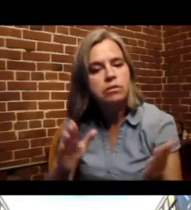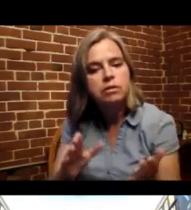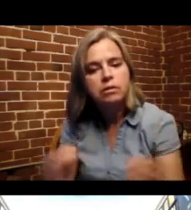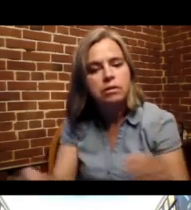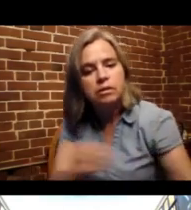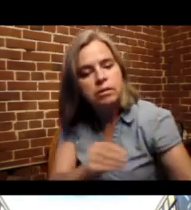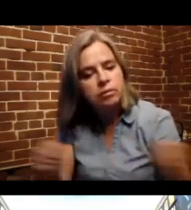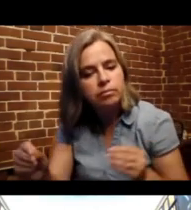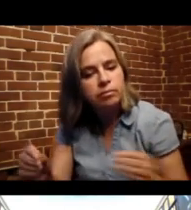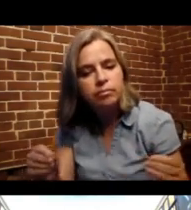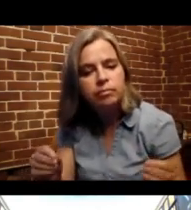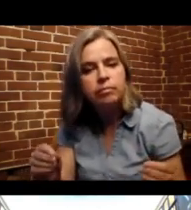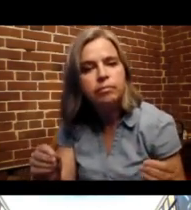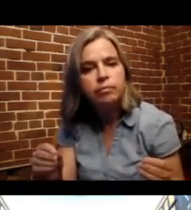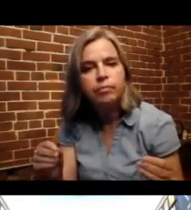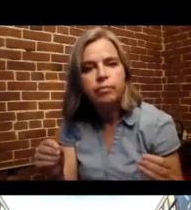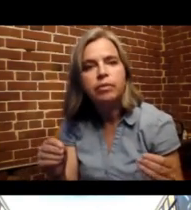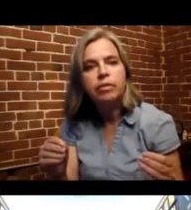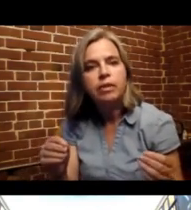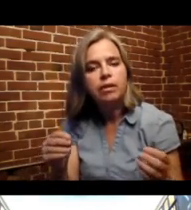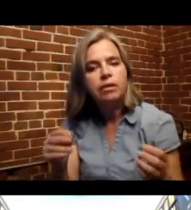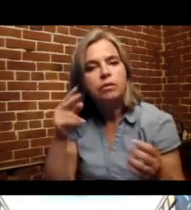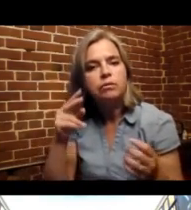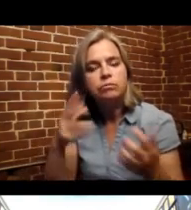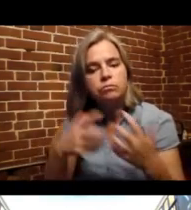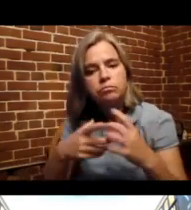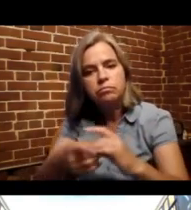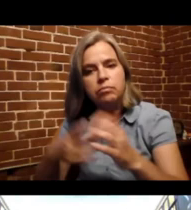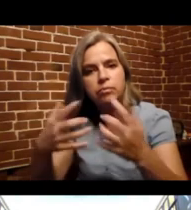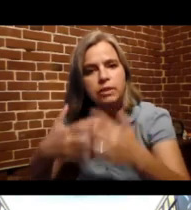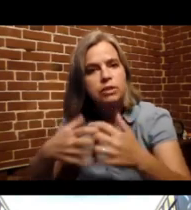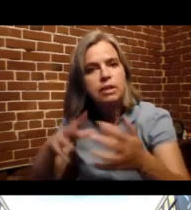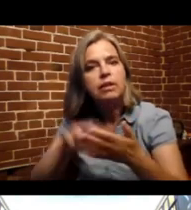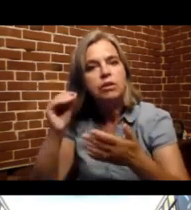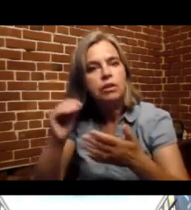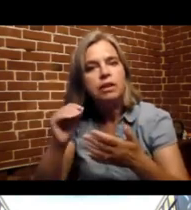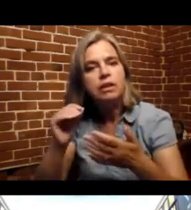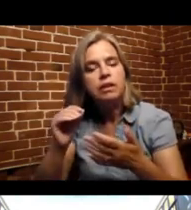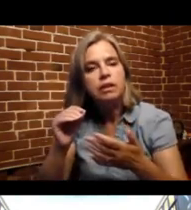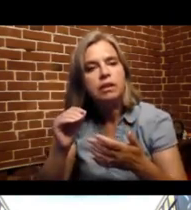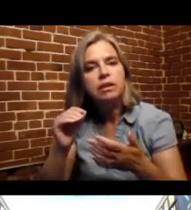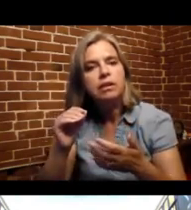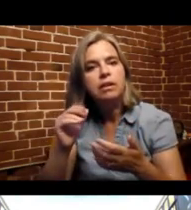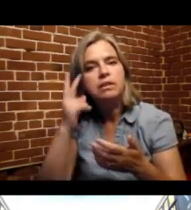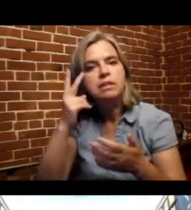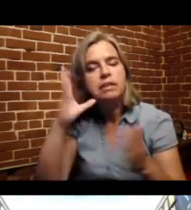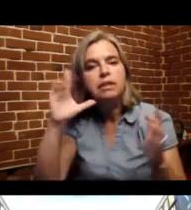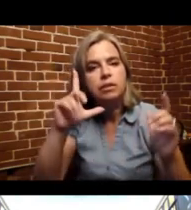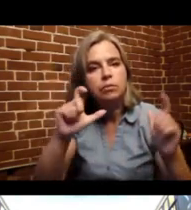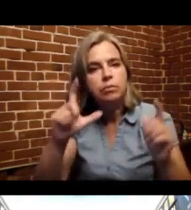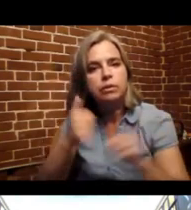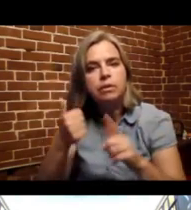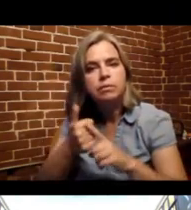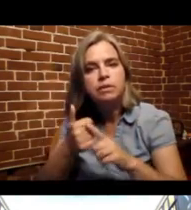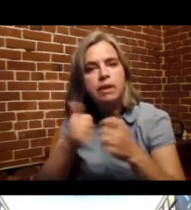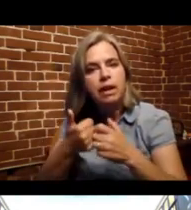to run them through the machine learning and see if there's any interesting connectivity between the imageries that kind of evolving this